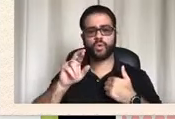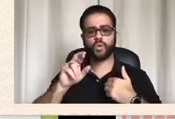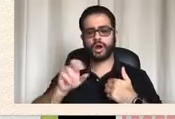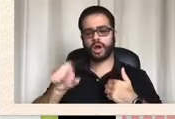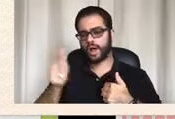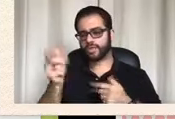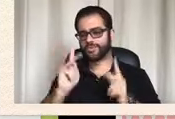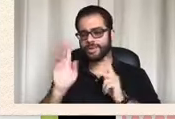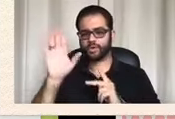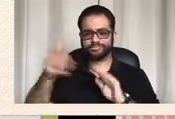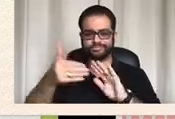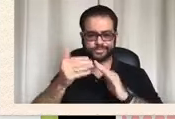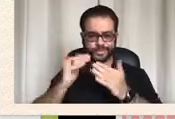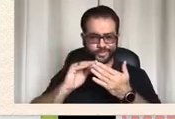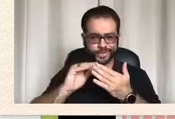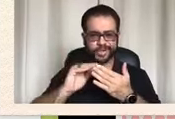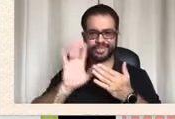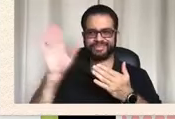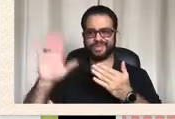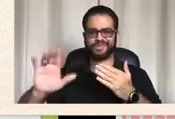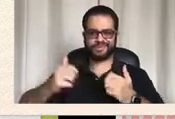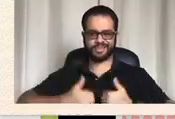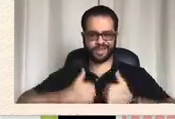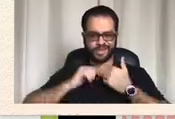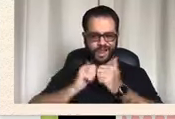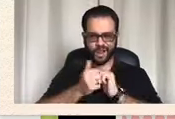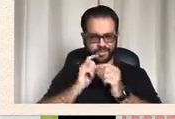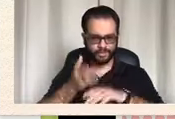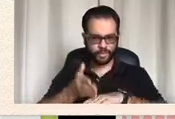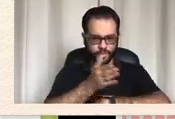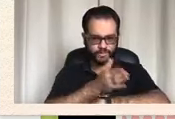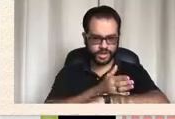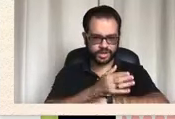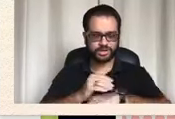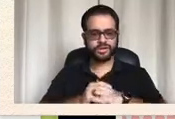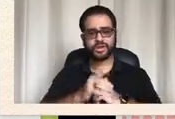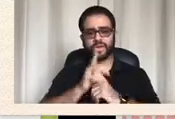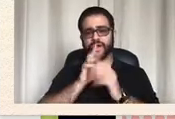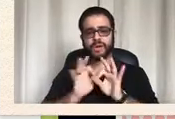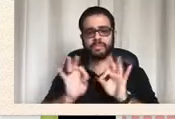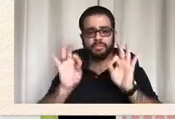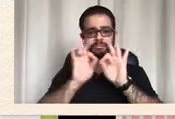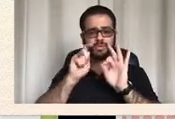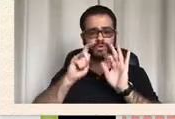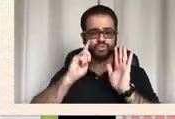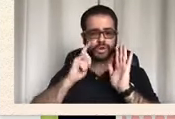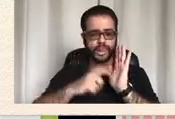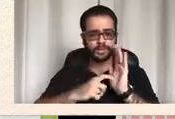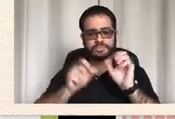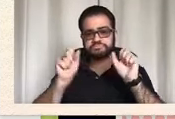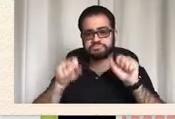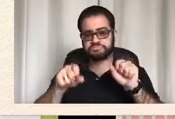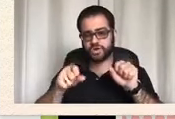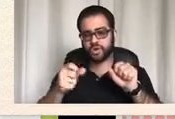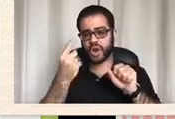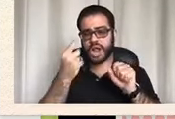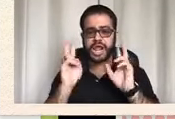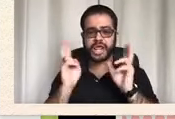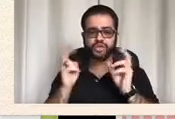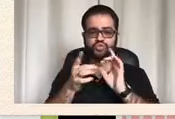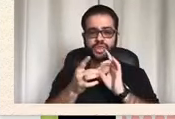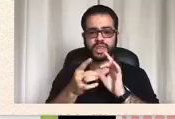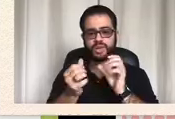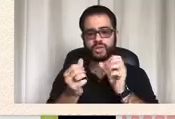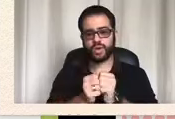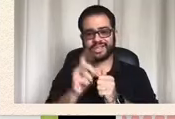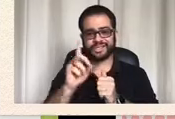community? And it's important to realize that it could be an issue related to disability,